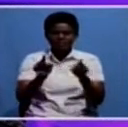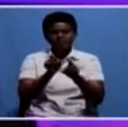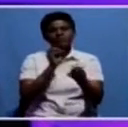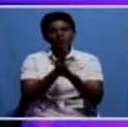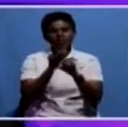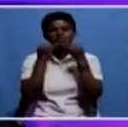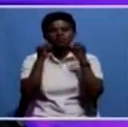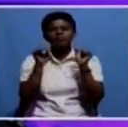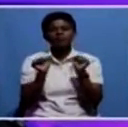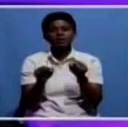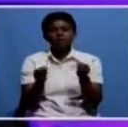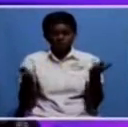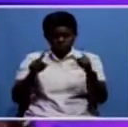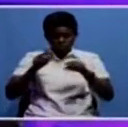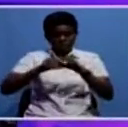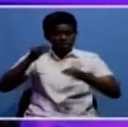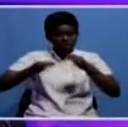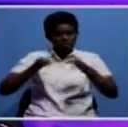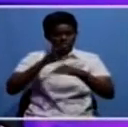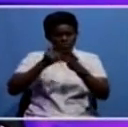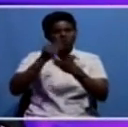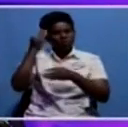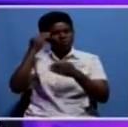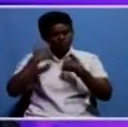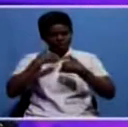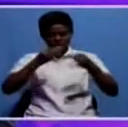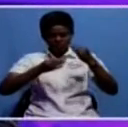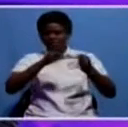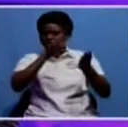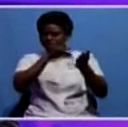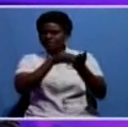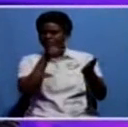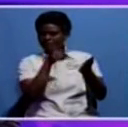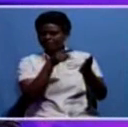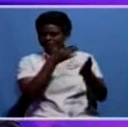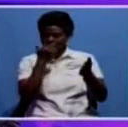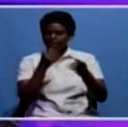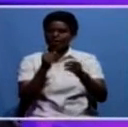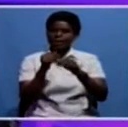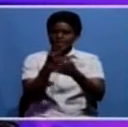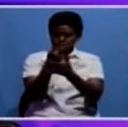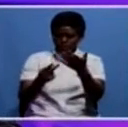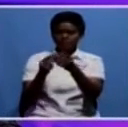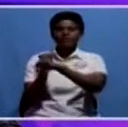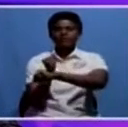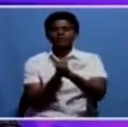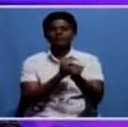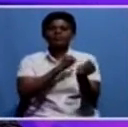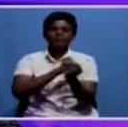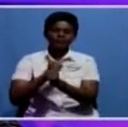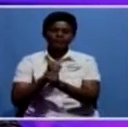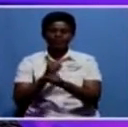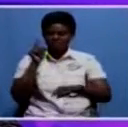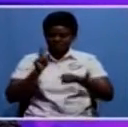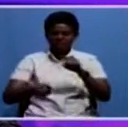to court. When it is in court, then we all know that there is a case, and let the two sides fight it out. But we should not be operating